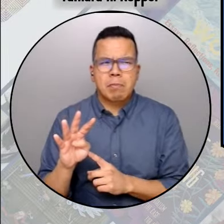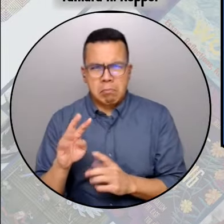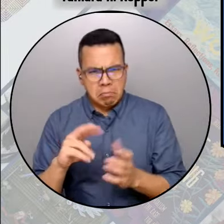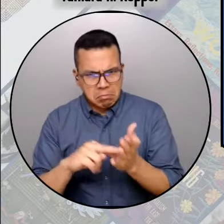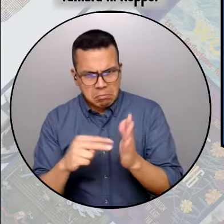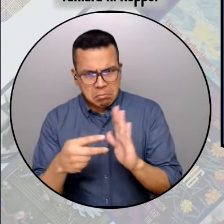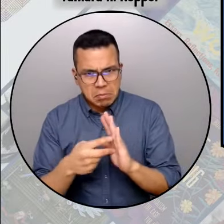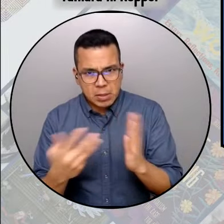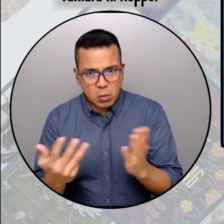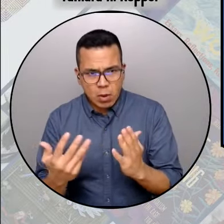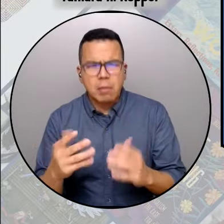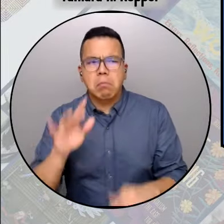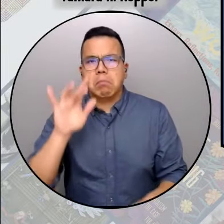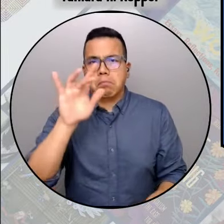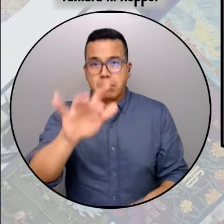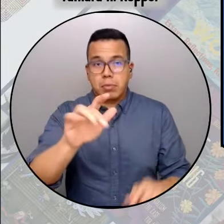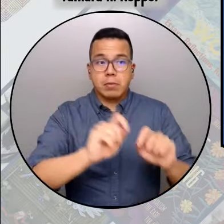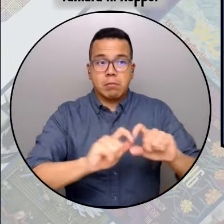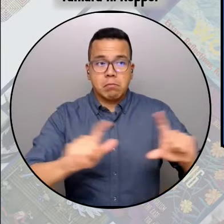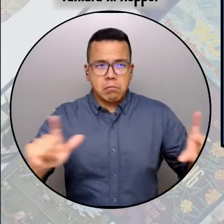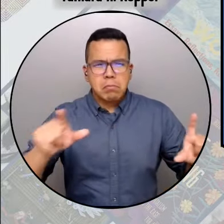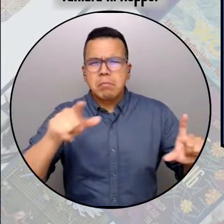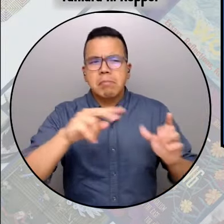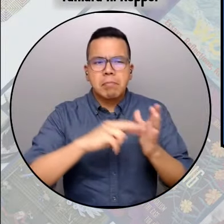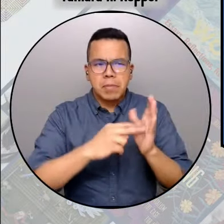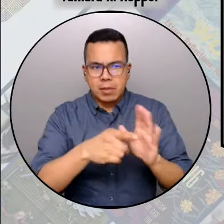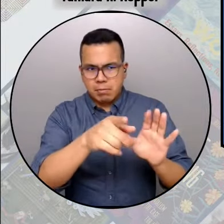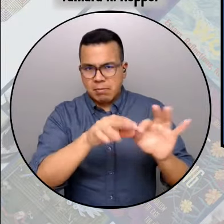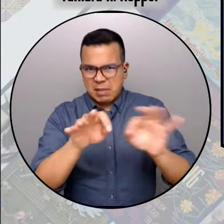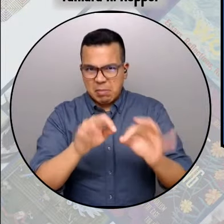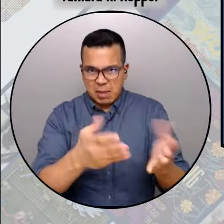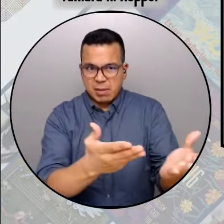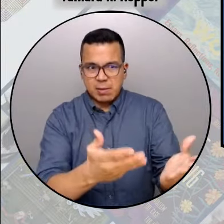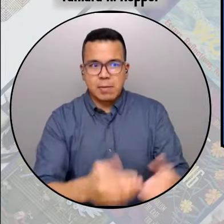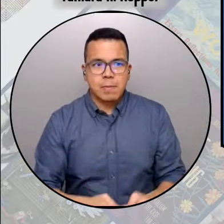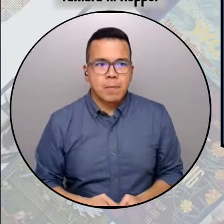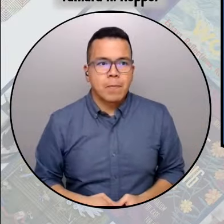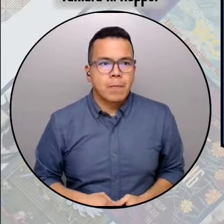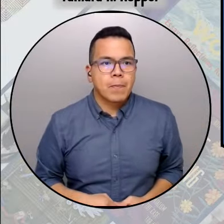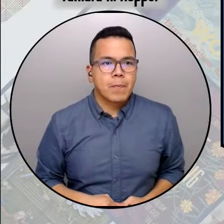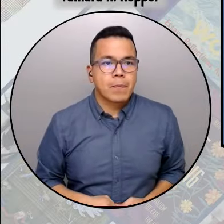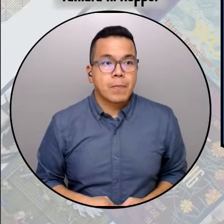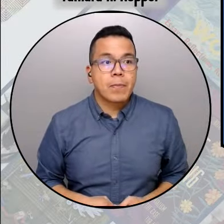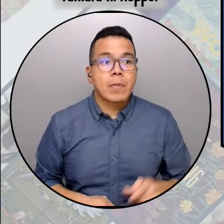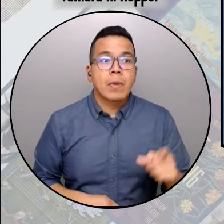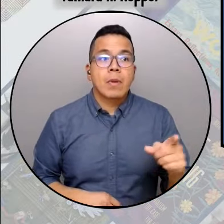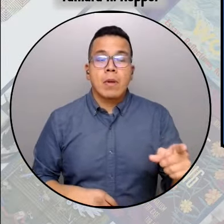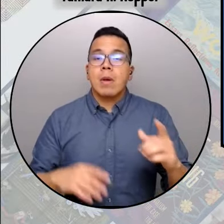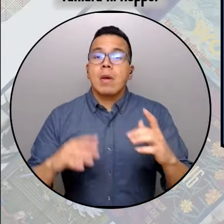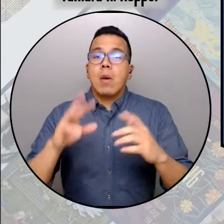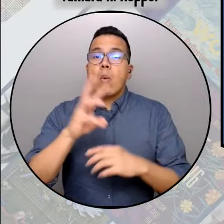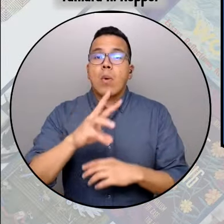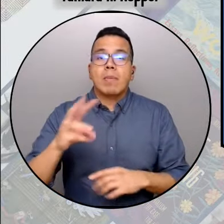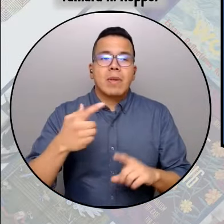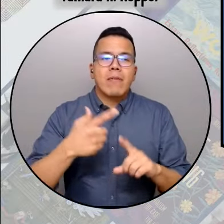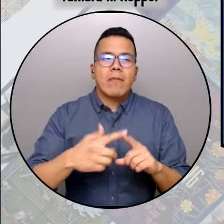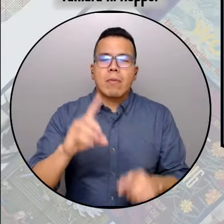to them, right? So this is from Detention Watch, and I'm going to show you some stuff